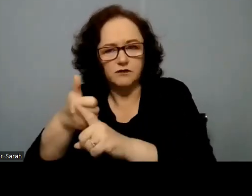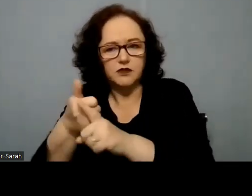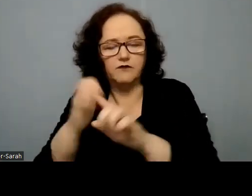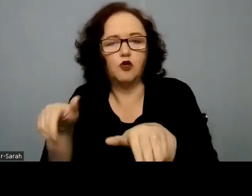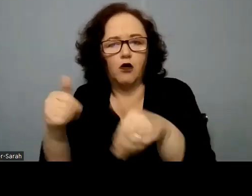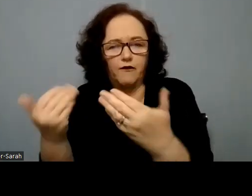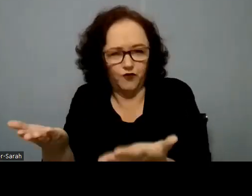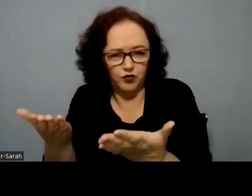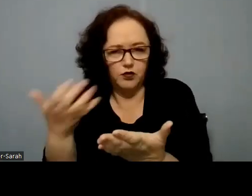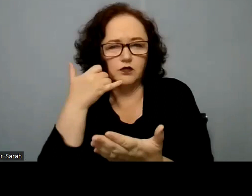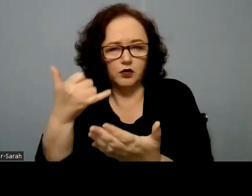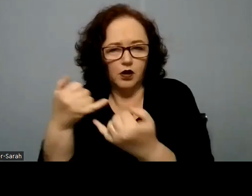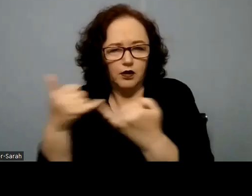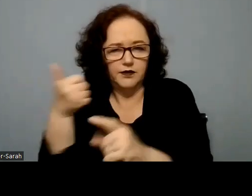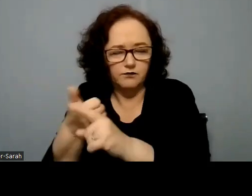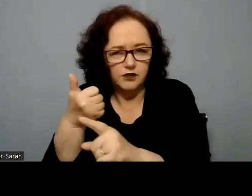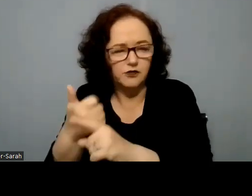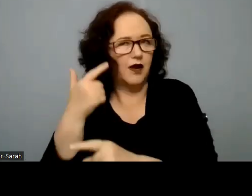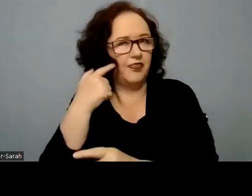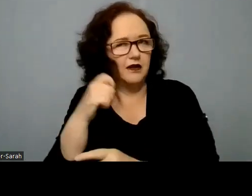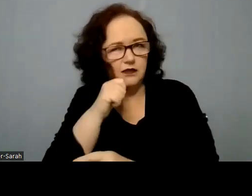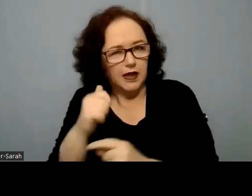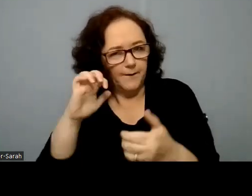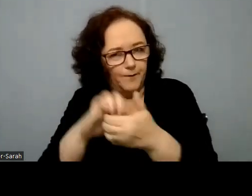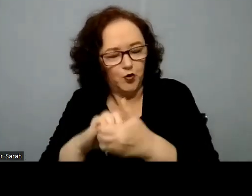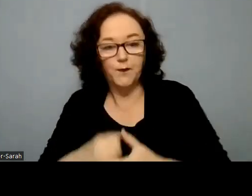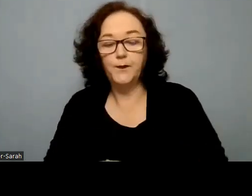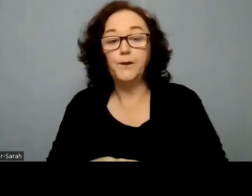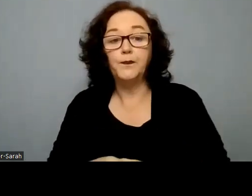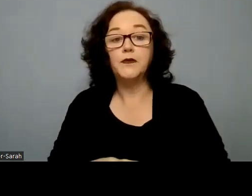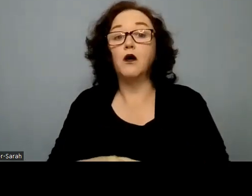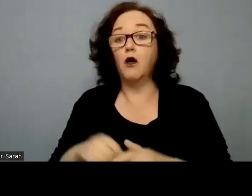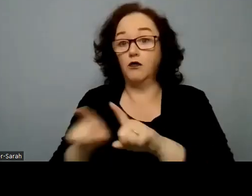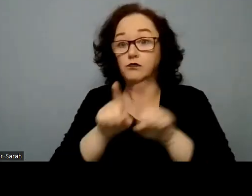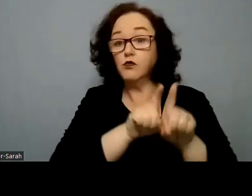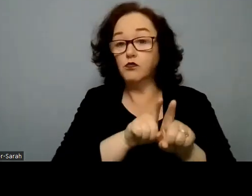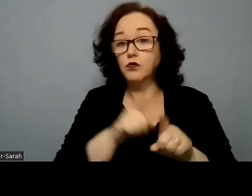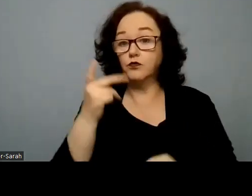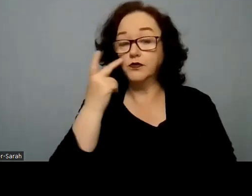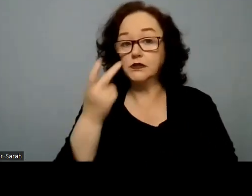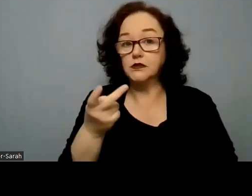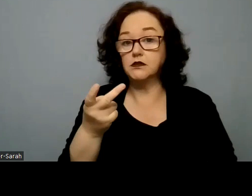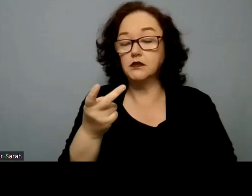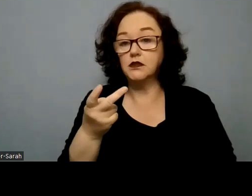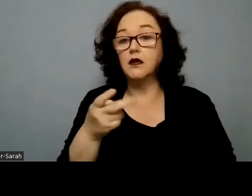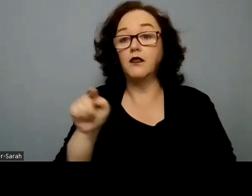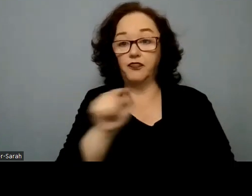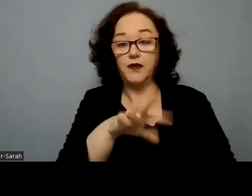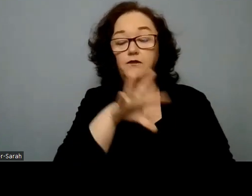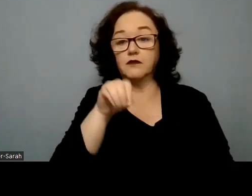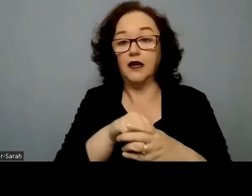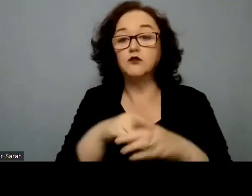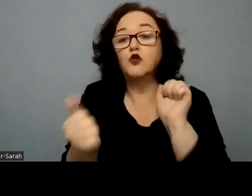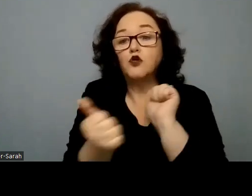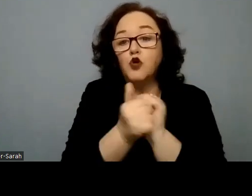model in that case. We're also seeing CCBHCs engaging in co-response models